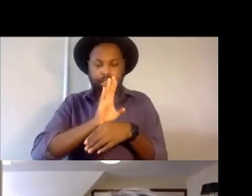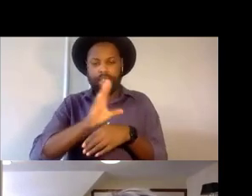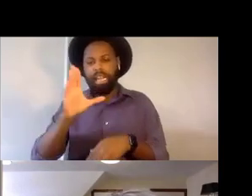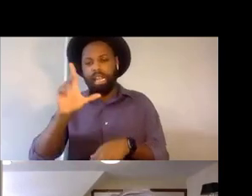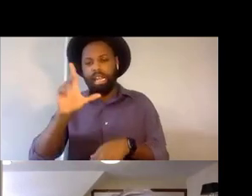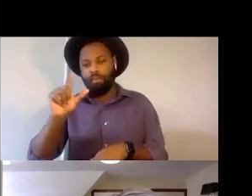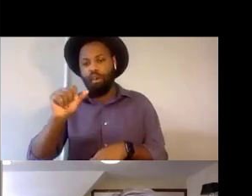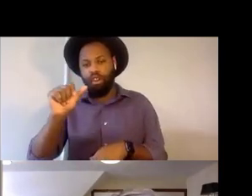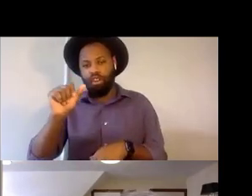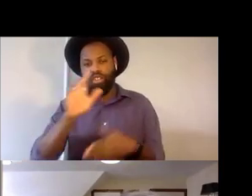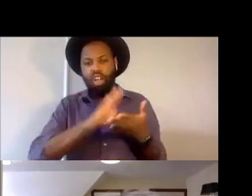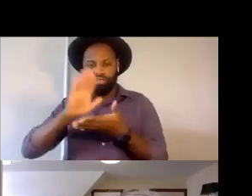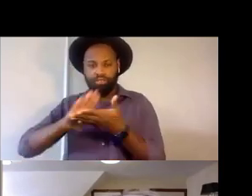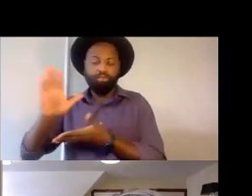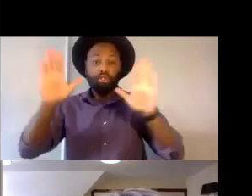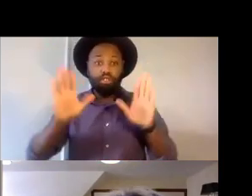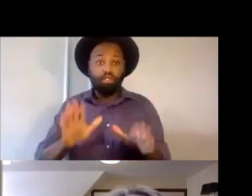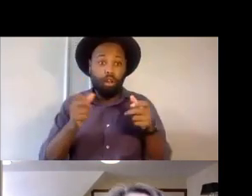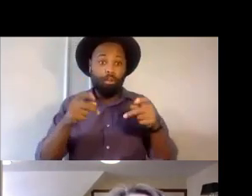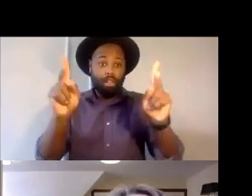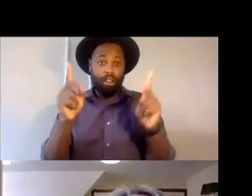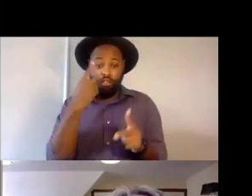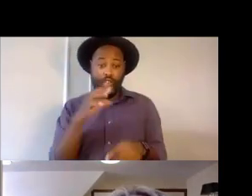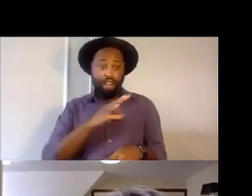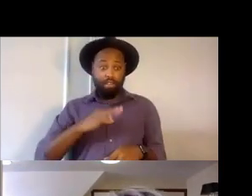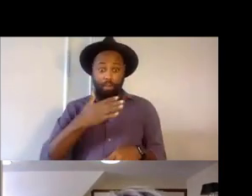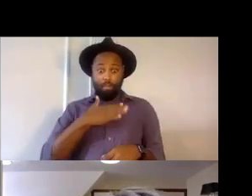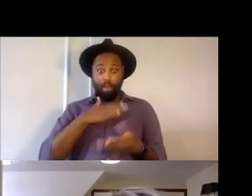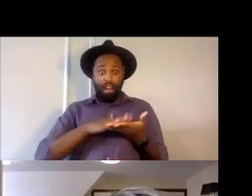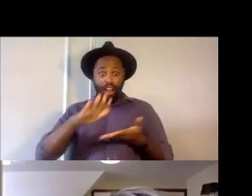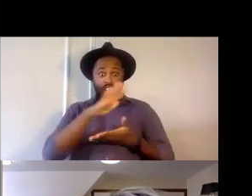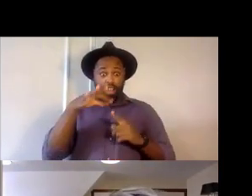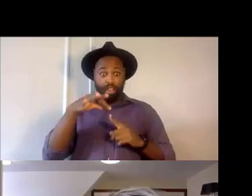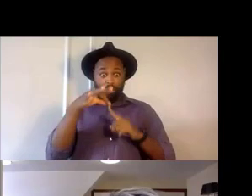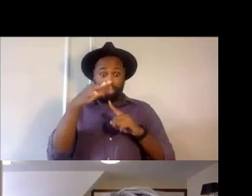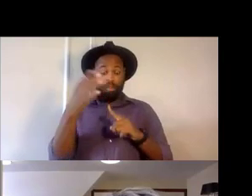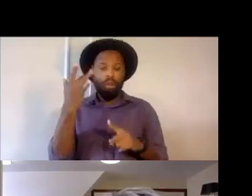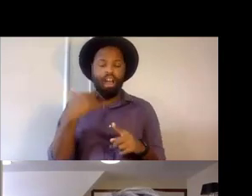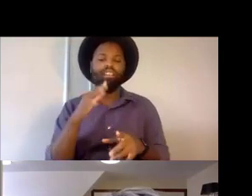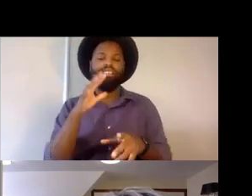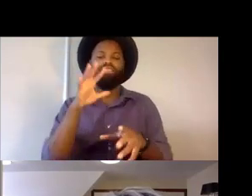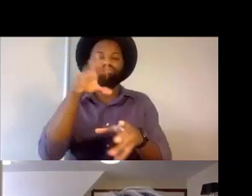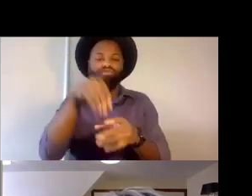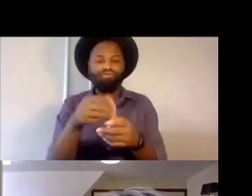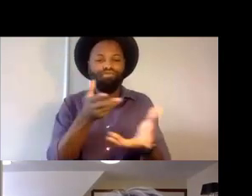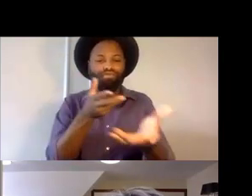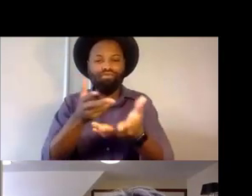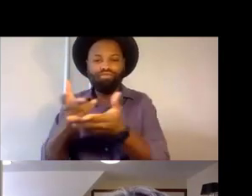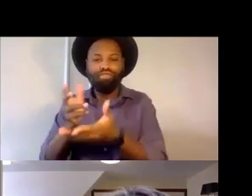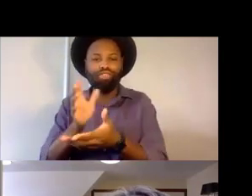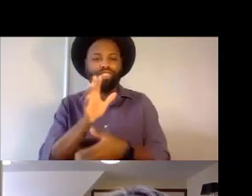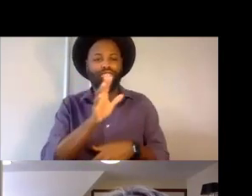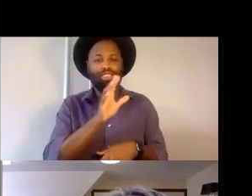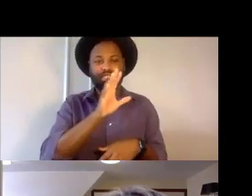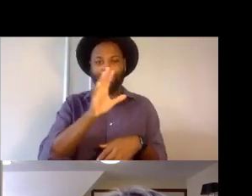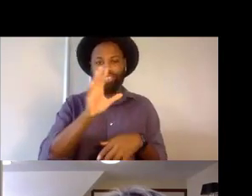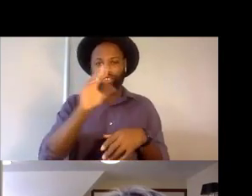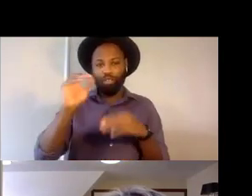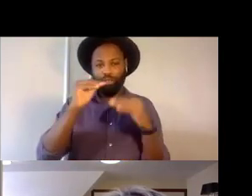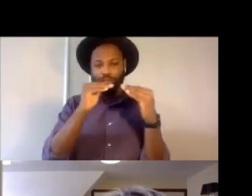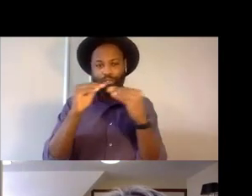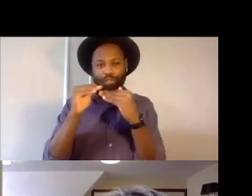for faculty in my college, especially, to begin to engage with their colleagues across the university and